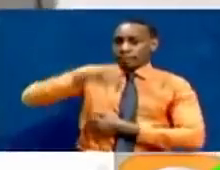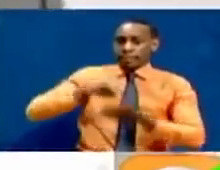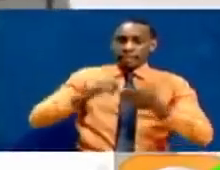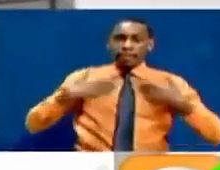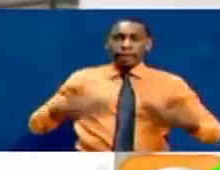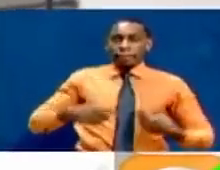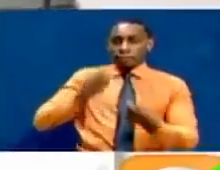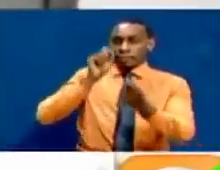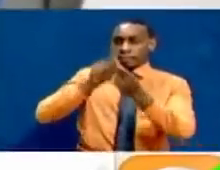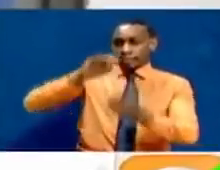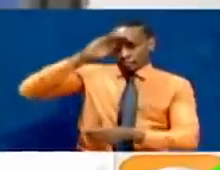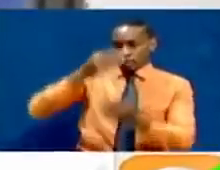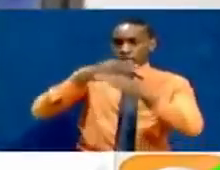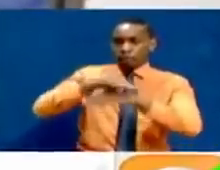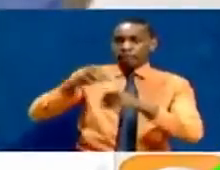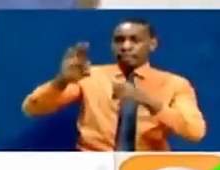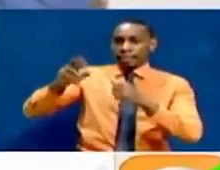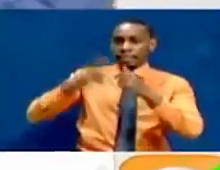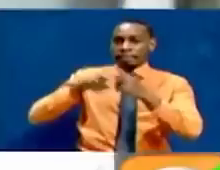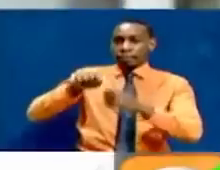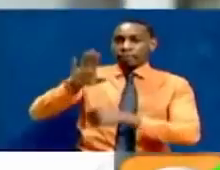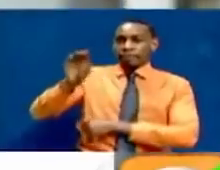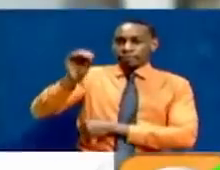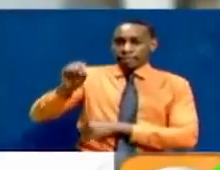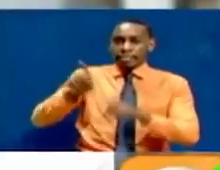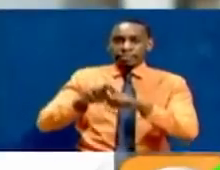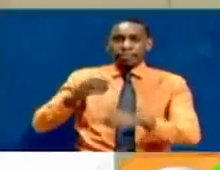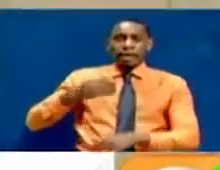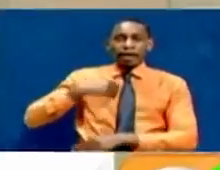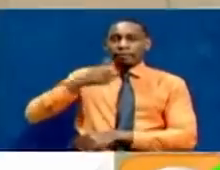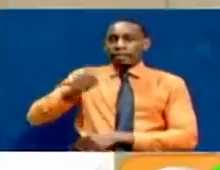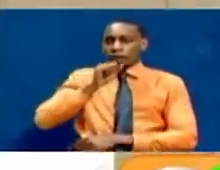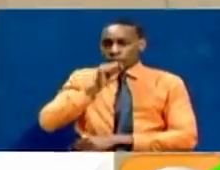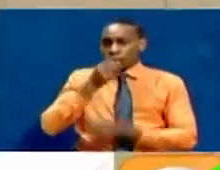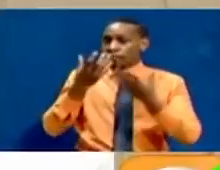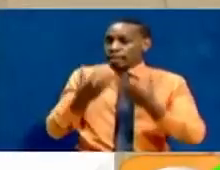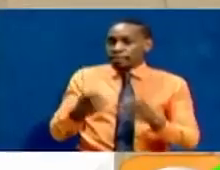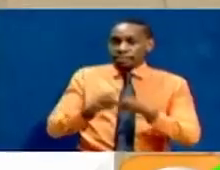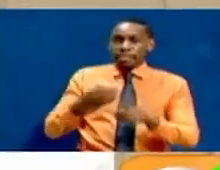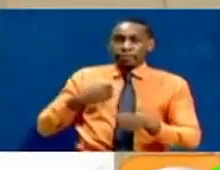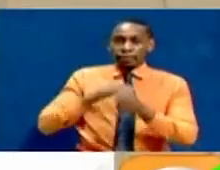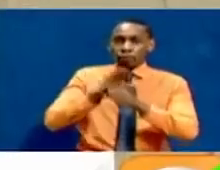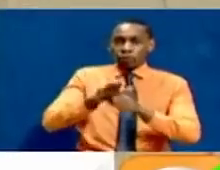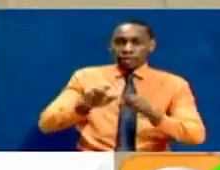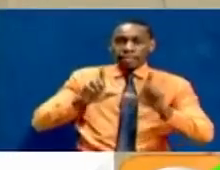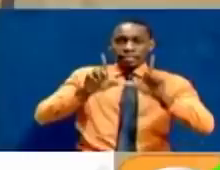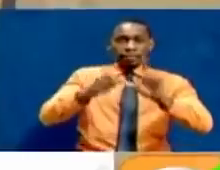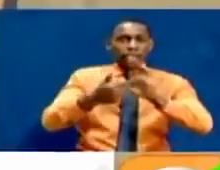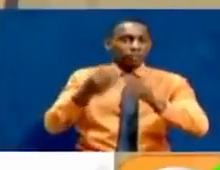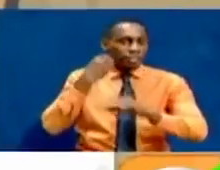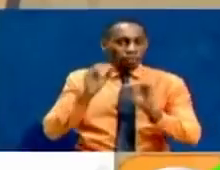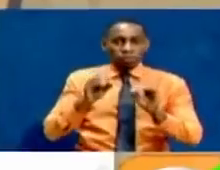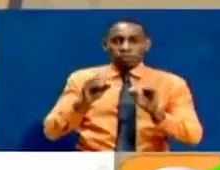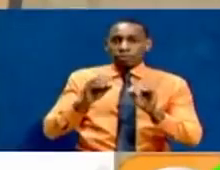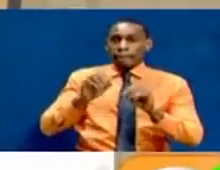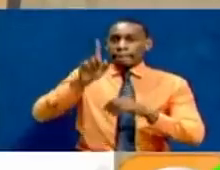whose body temperatures are not above 37.5 degrees and do not have a persistent cough and have a COVID-19 negative free certificate